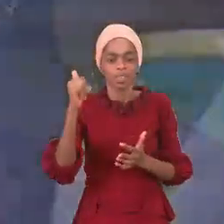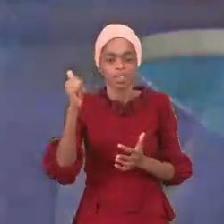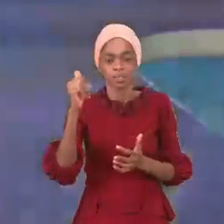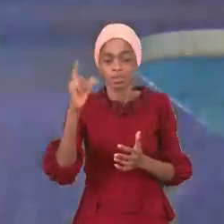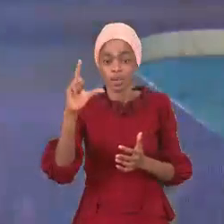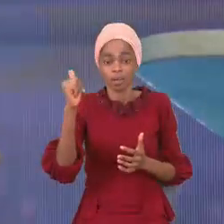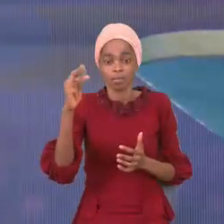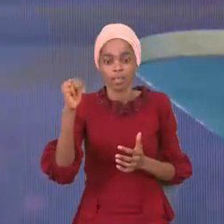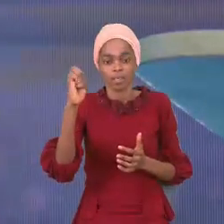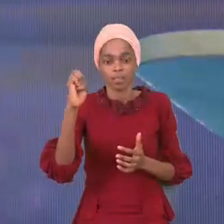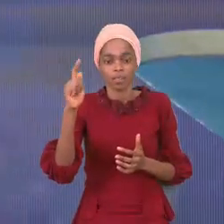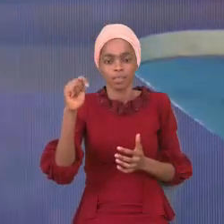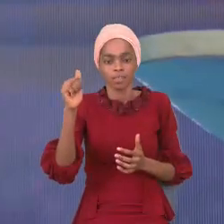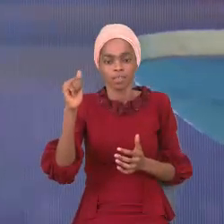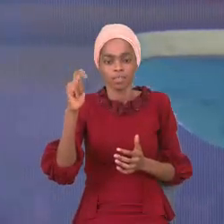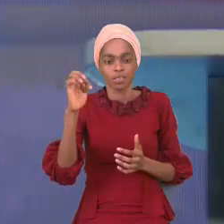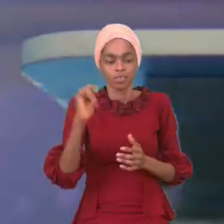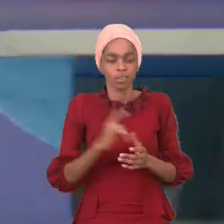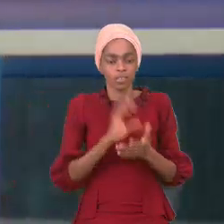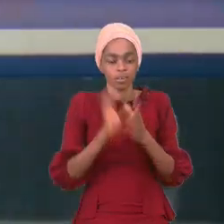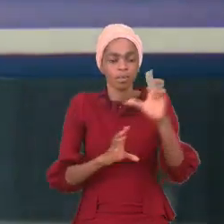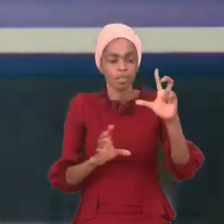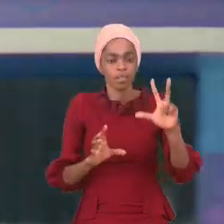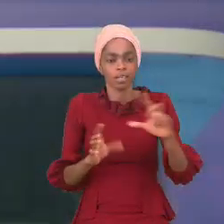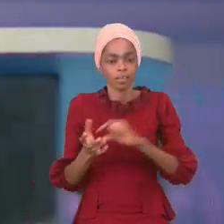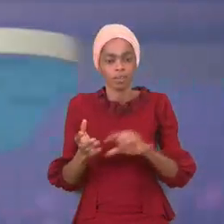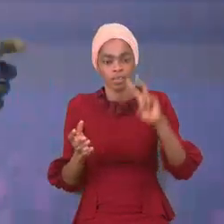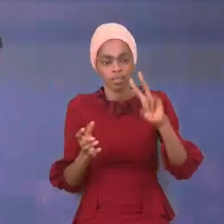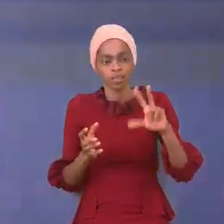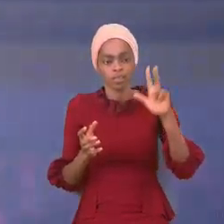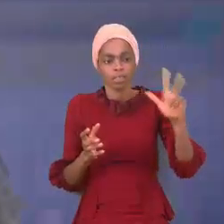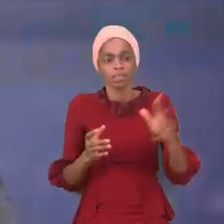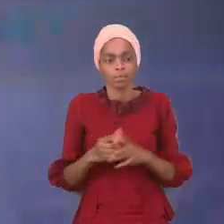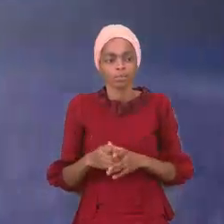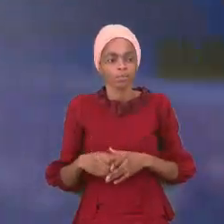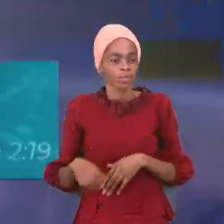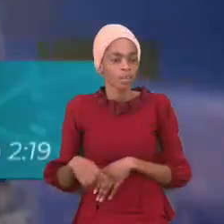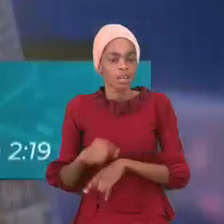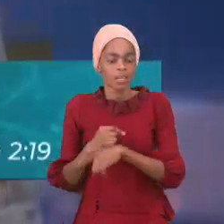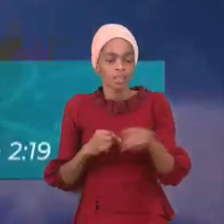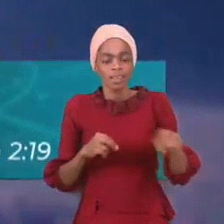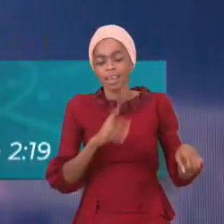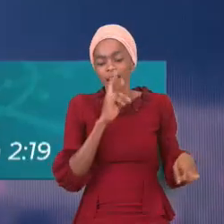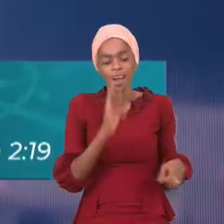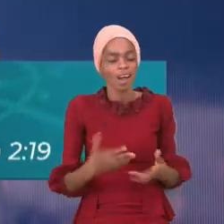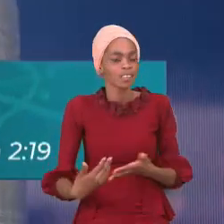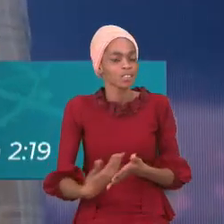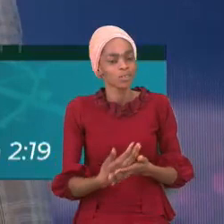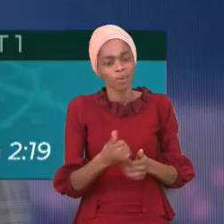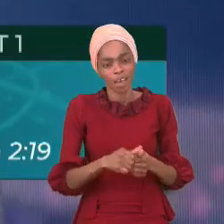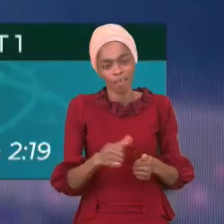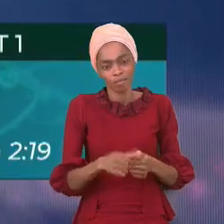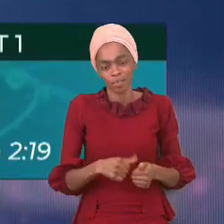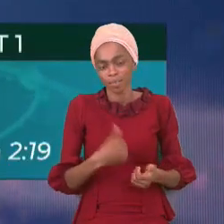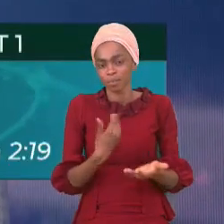we're looking at verse 23. Lamentation chapter 3, verse 23, it says, they are new